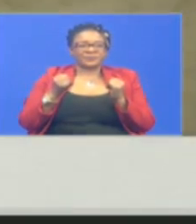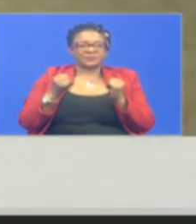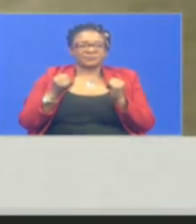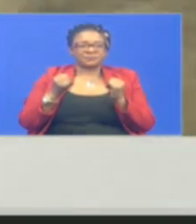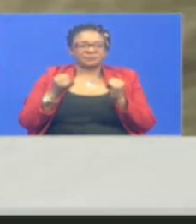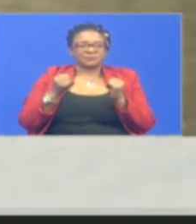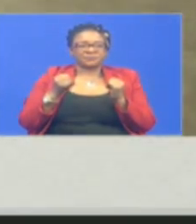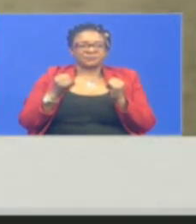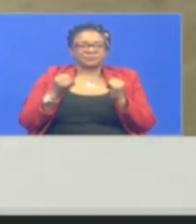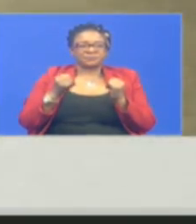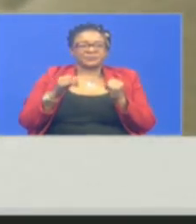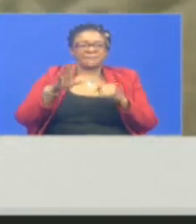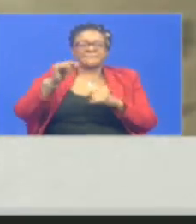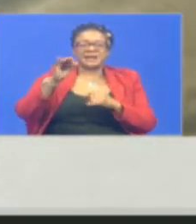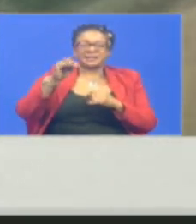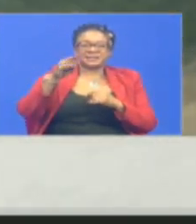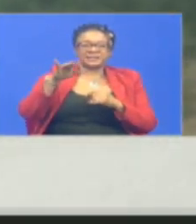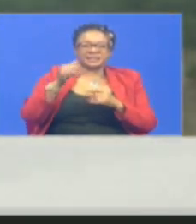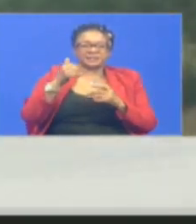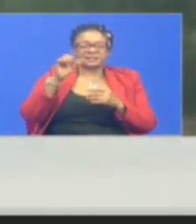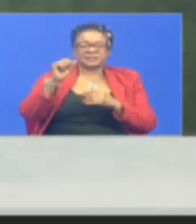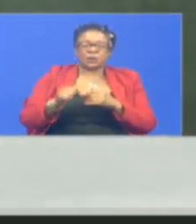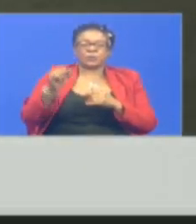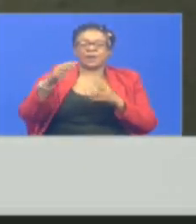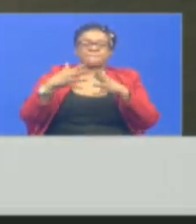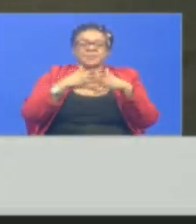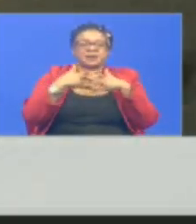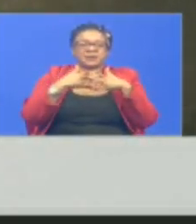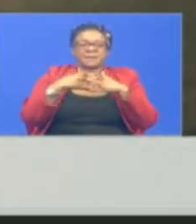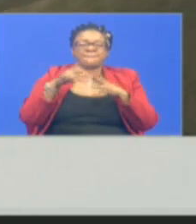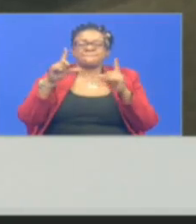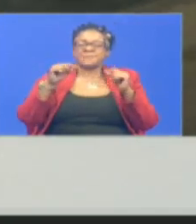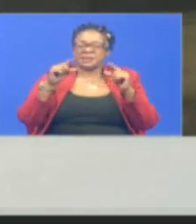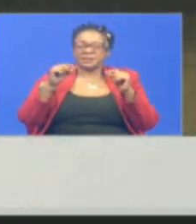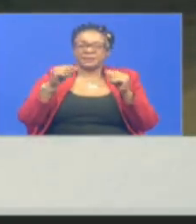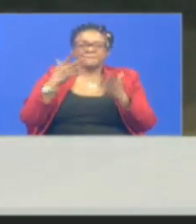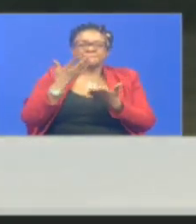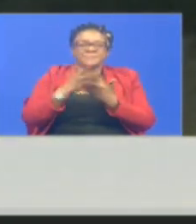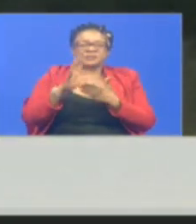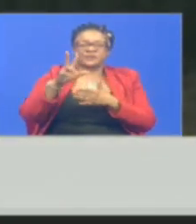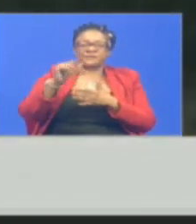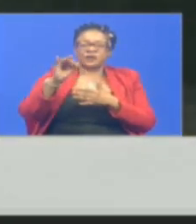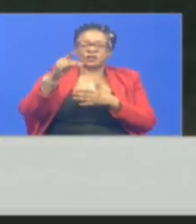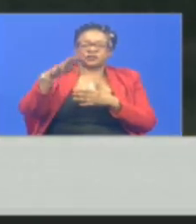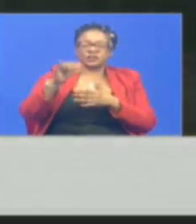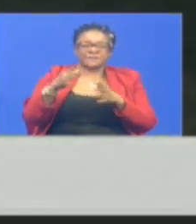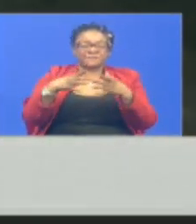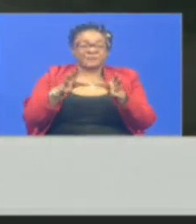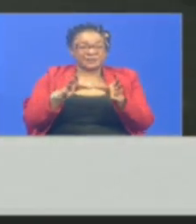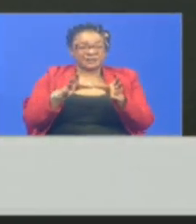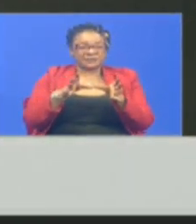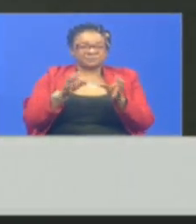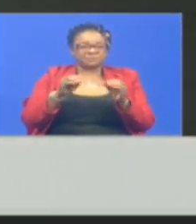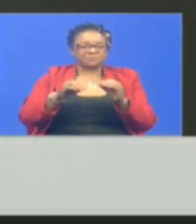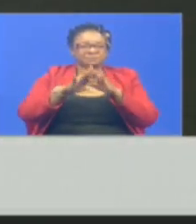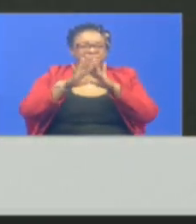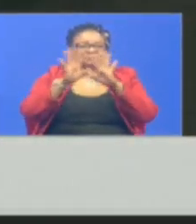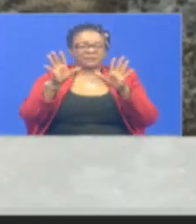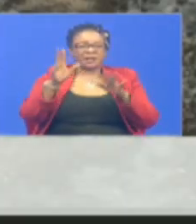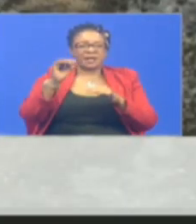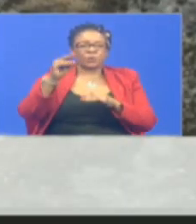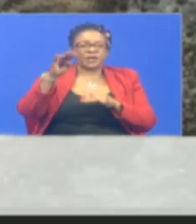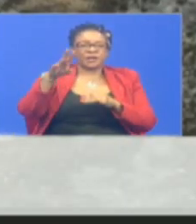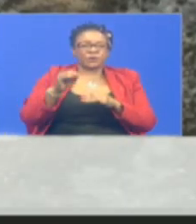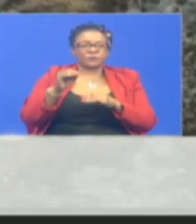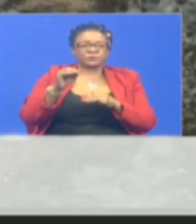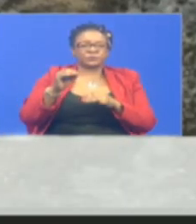a massive South American bird that's part of the vulture family. On a cliff in Ecuador, a pair of the birds